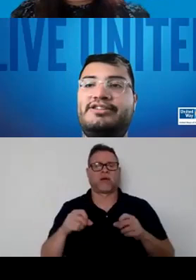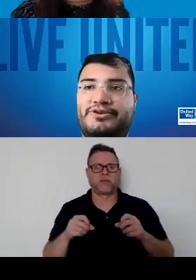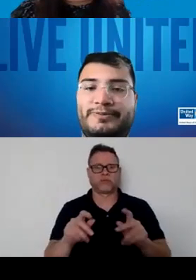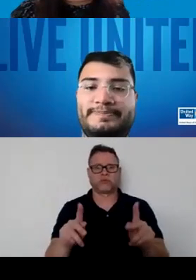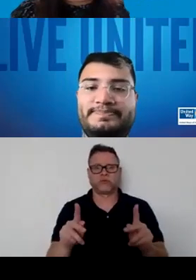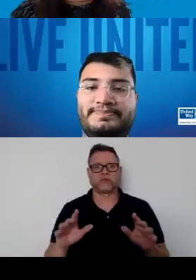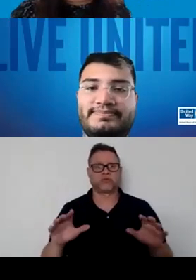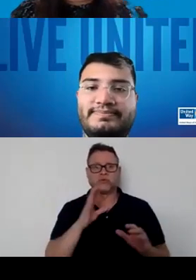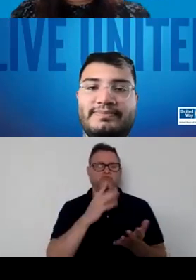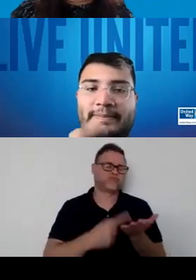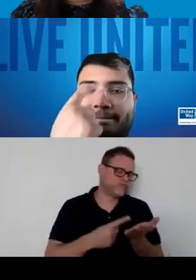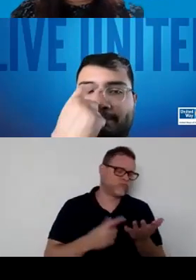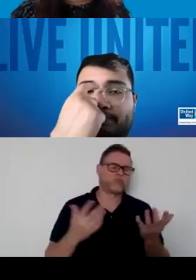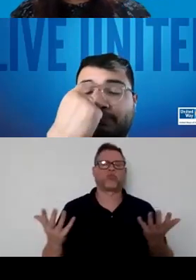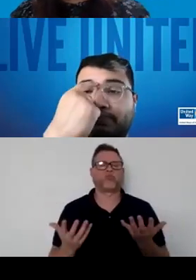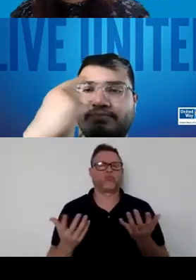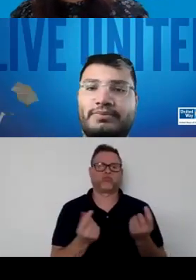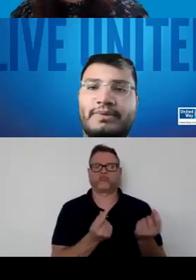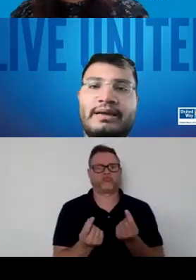they do.